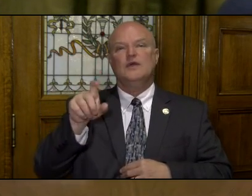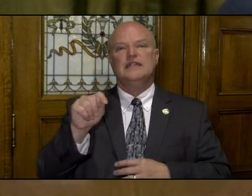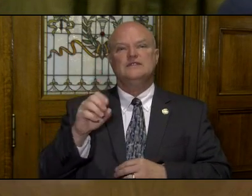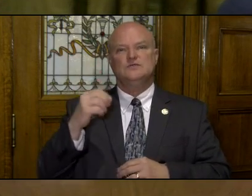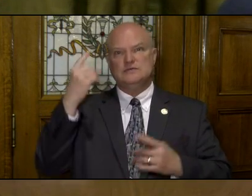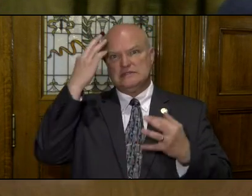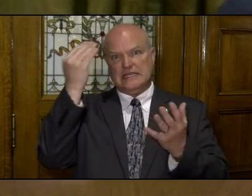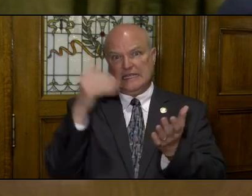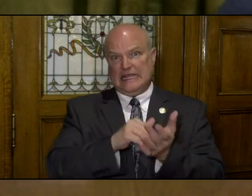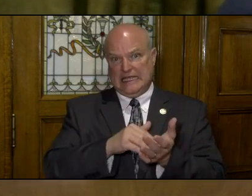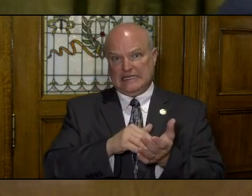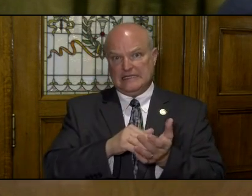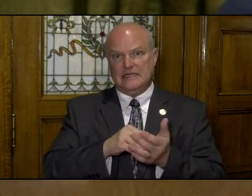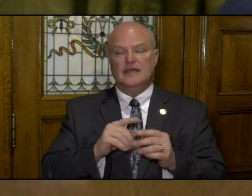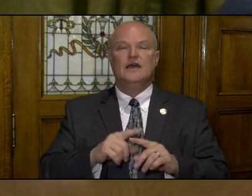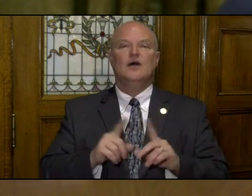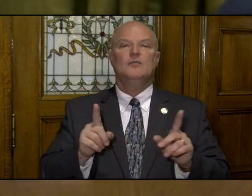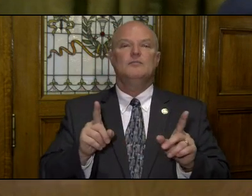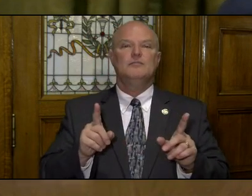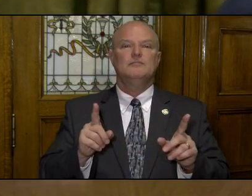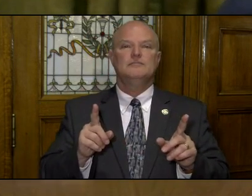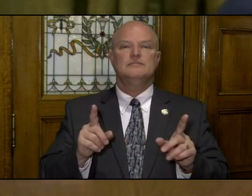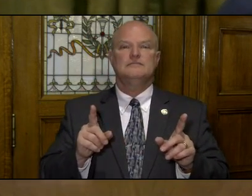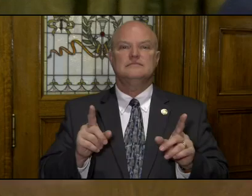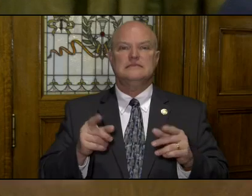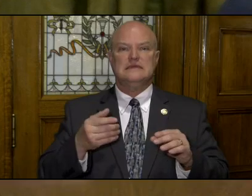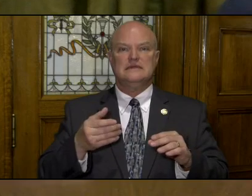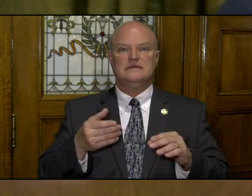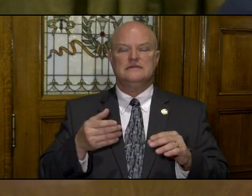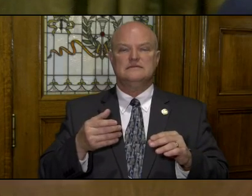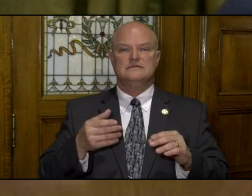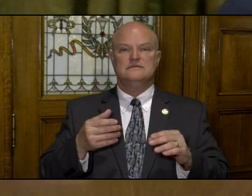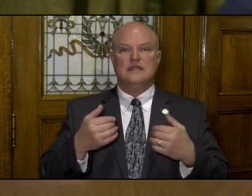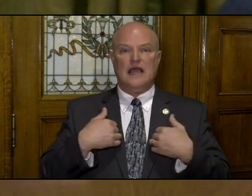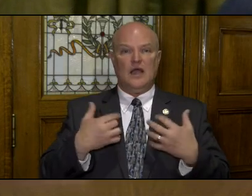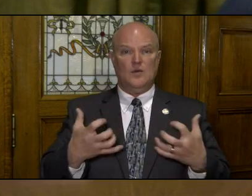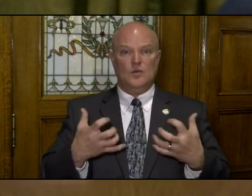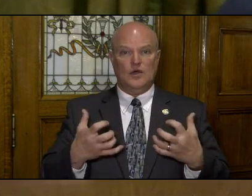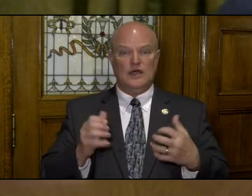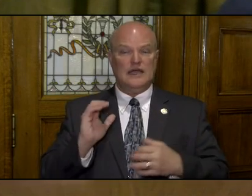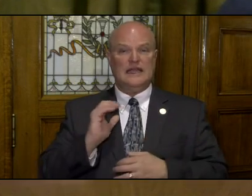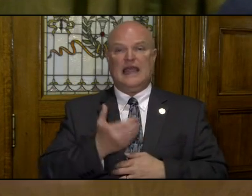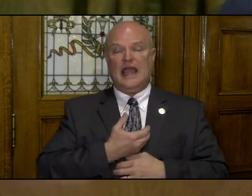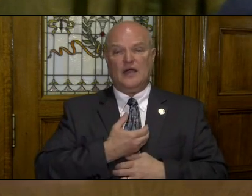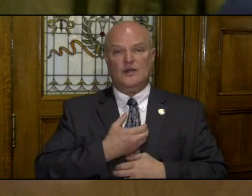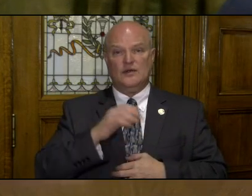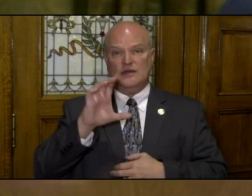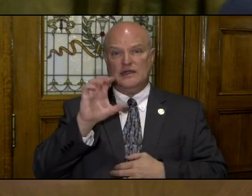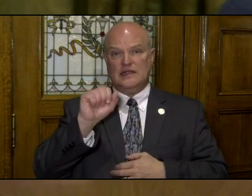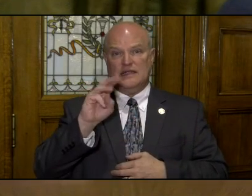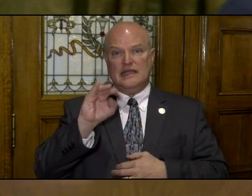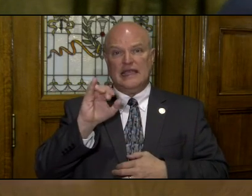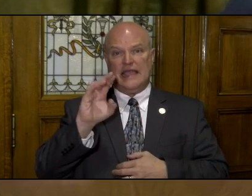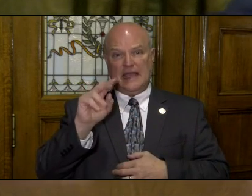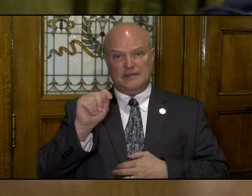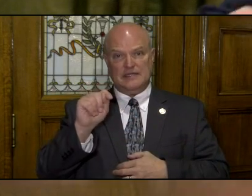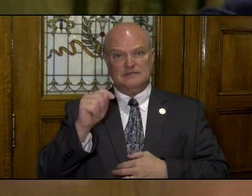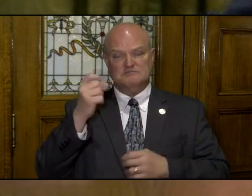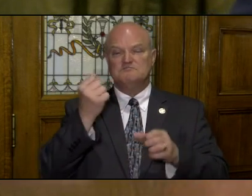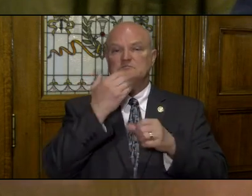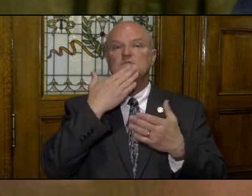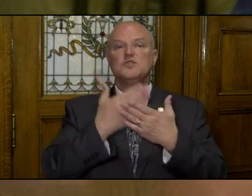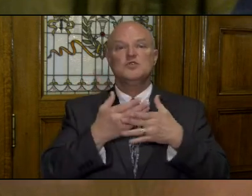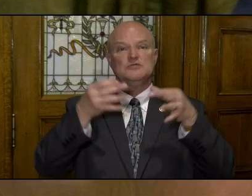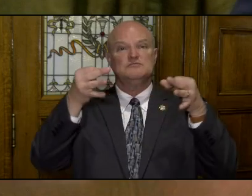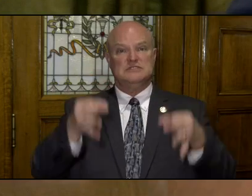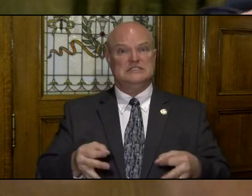to rethink that. And so that would, I want our cabinet secretaries to make good judgments on that in